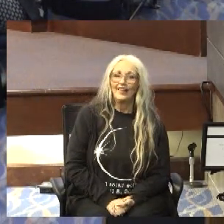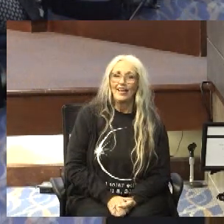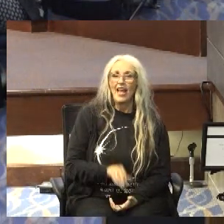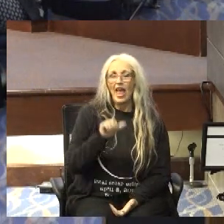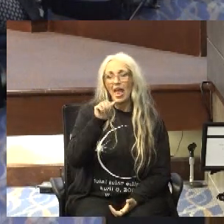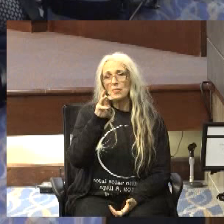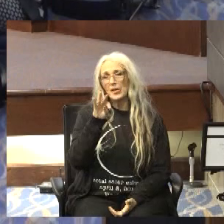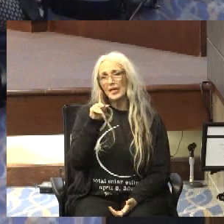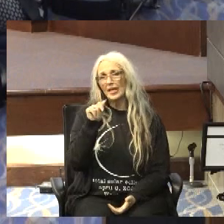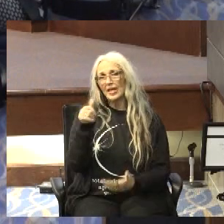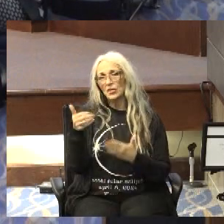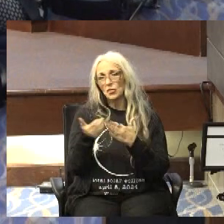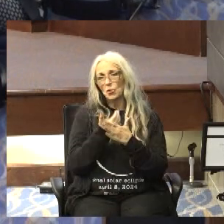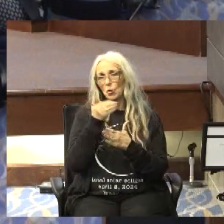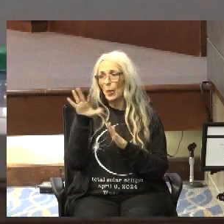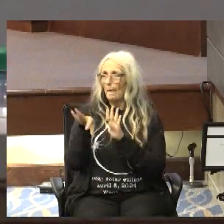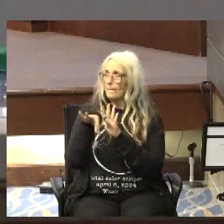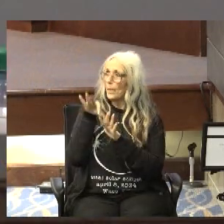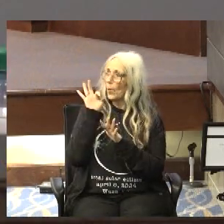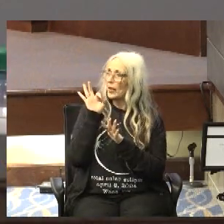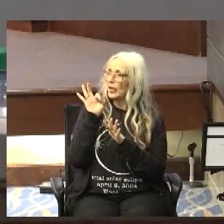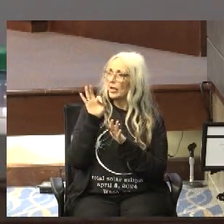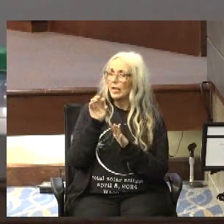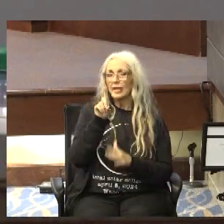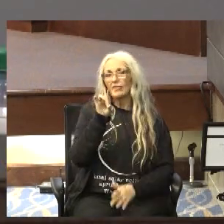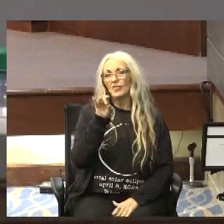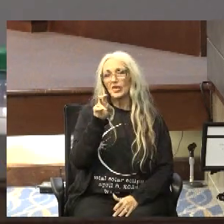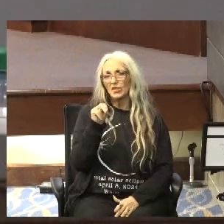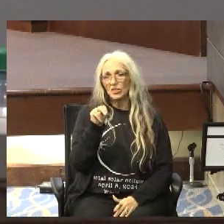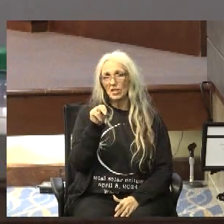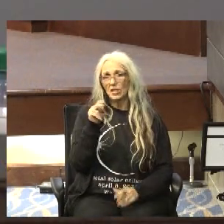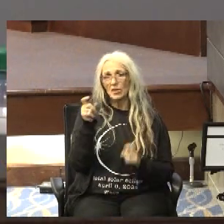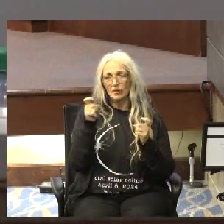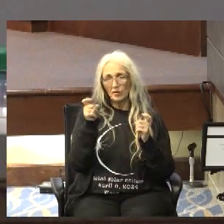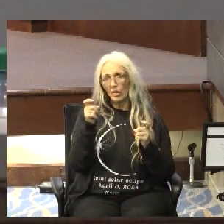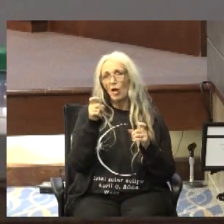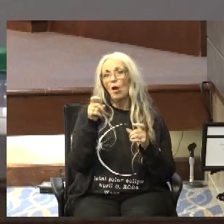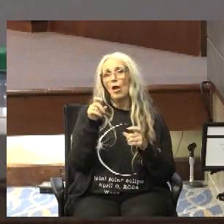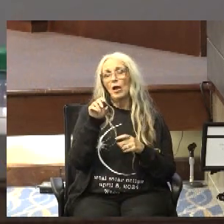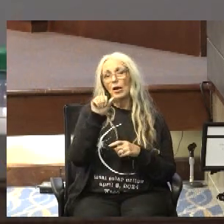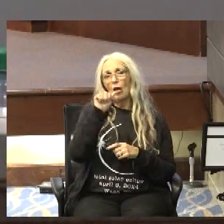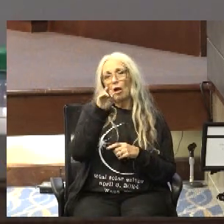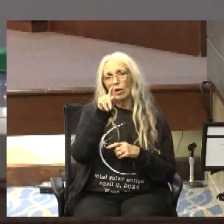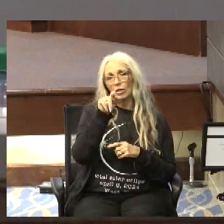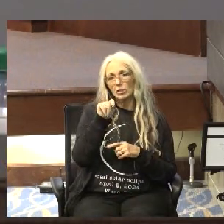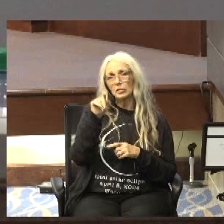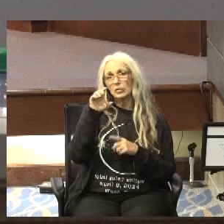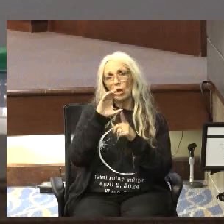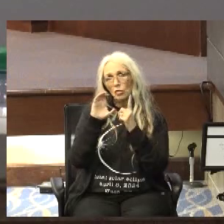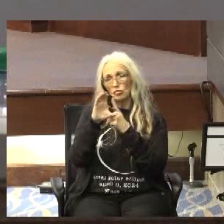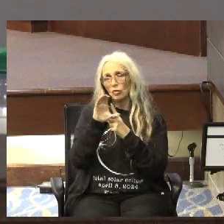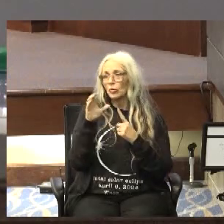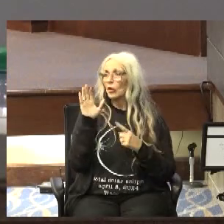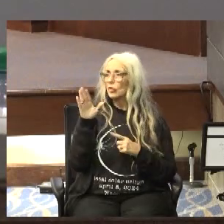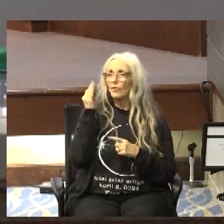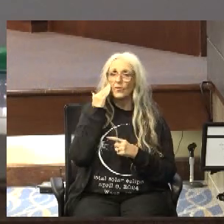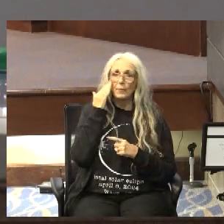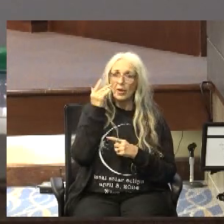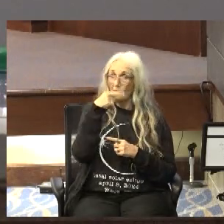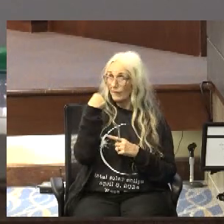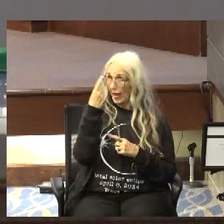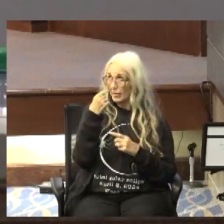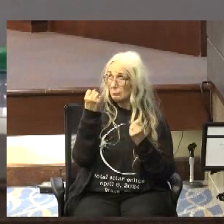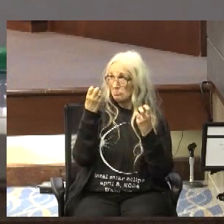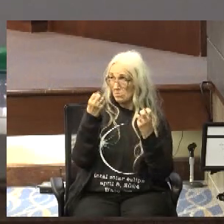Amanda is our newly appointed division head over beautification, arts, and culture. Amanda's a familiar face to